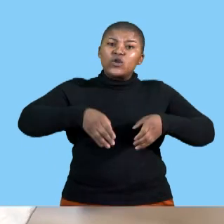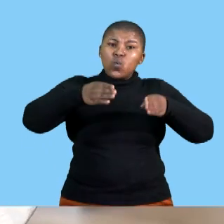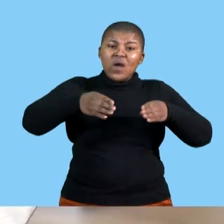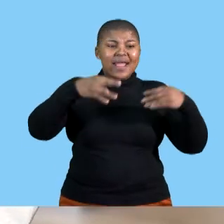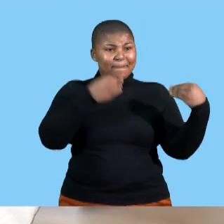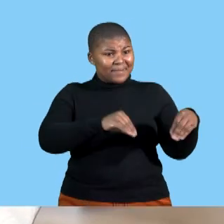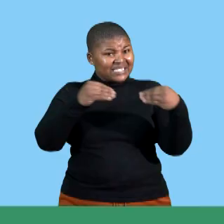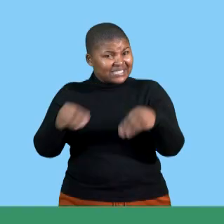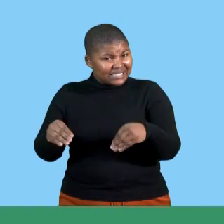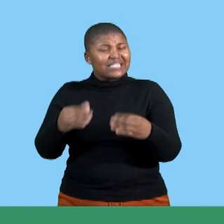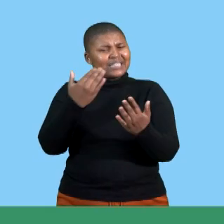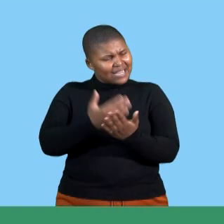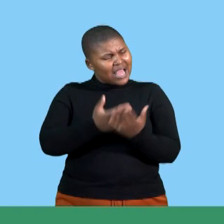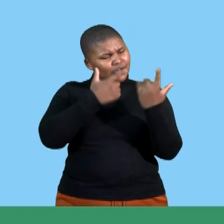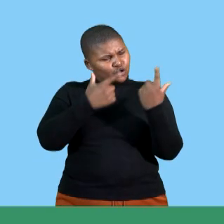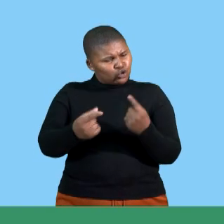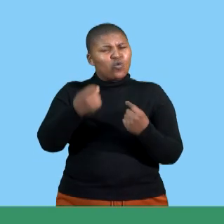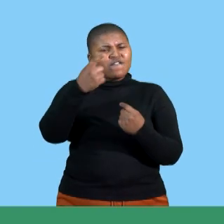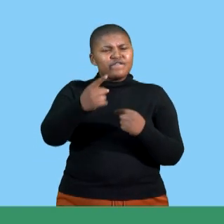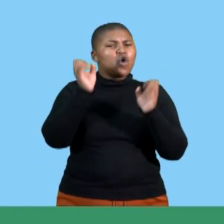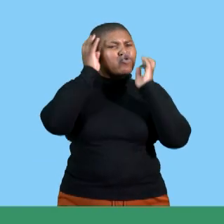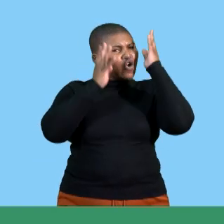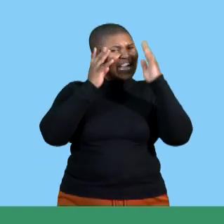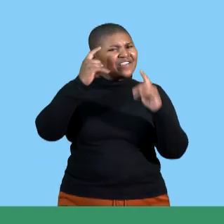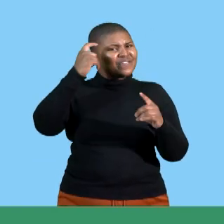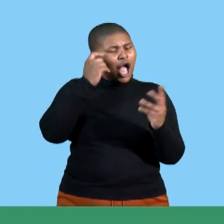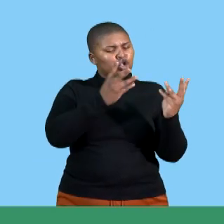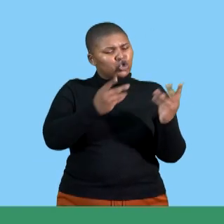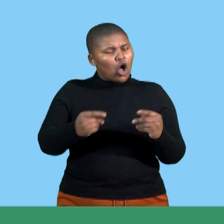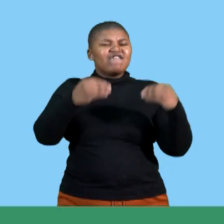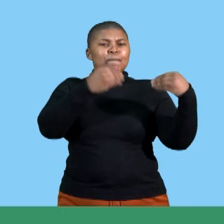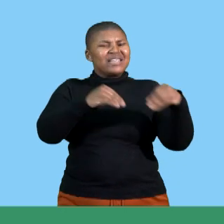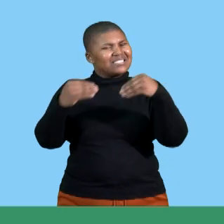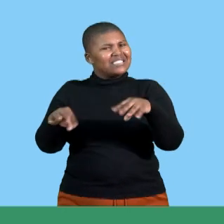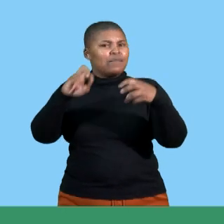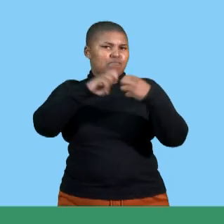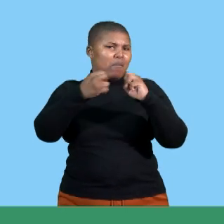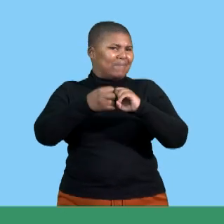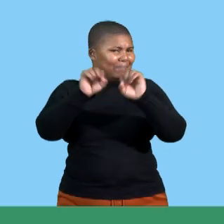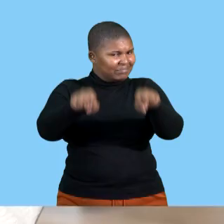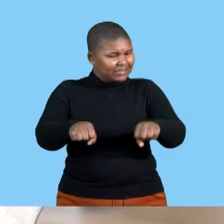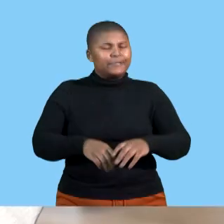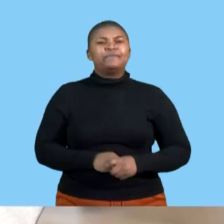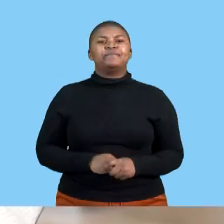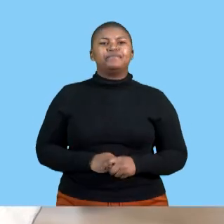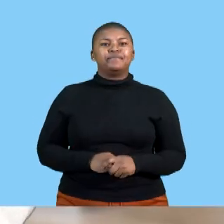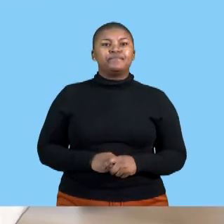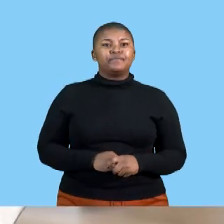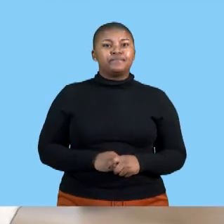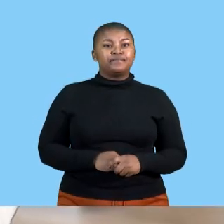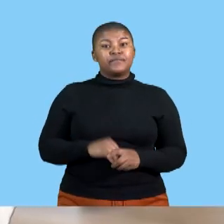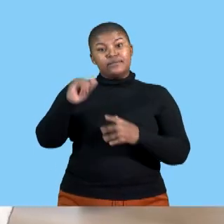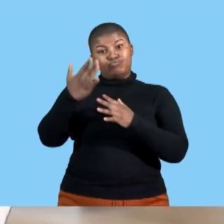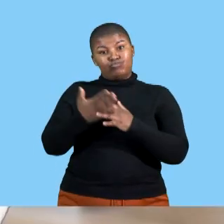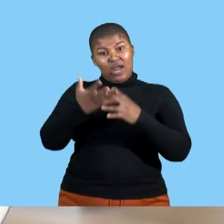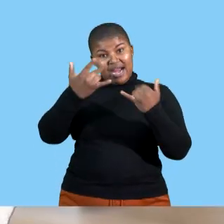which businesses can use creative thinking to solve business problems. So we're